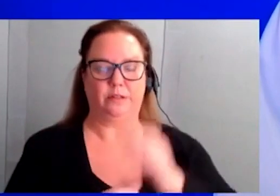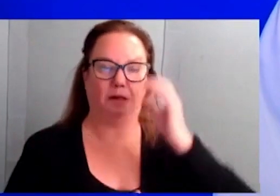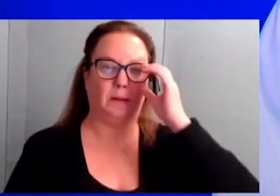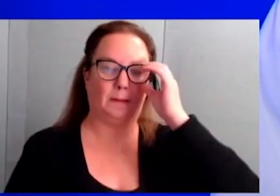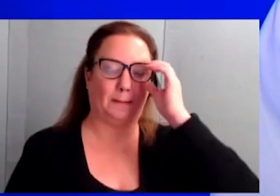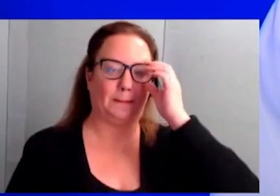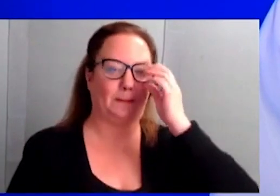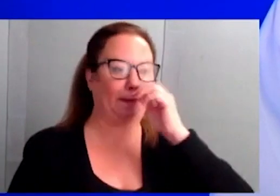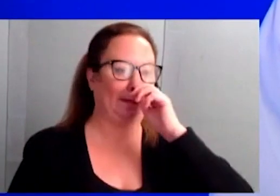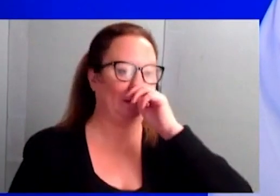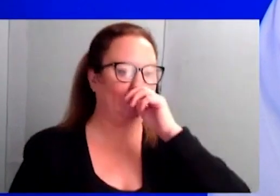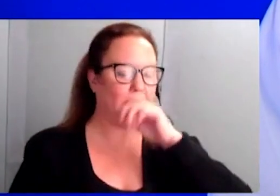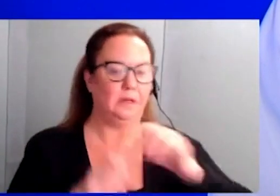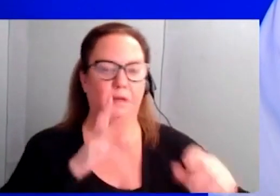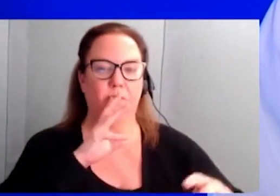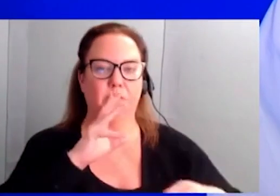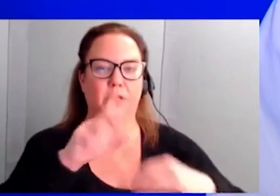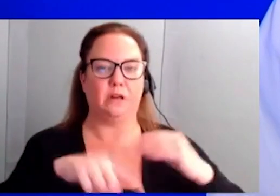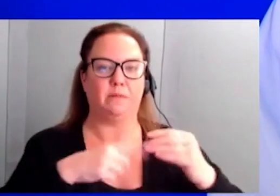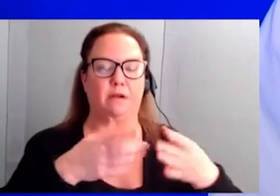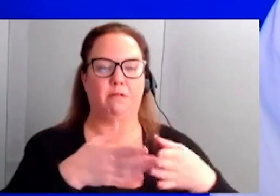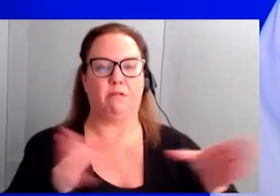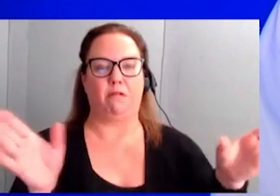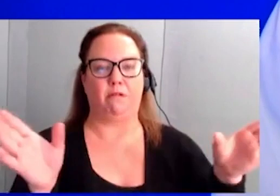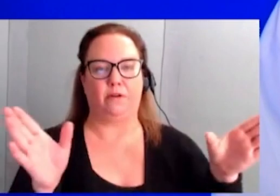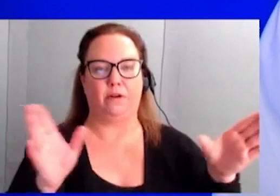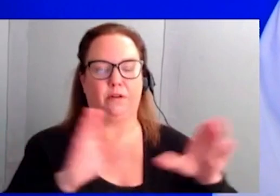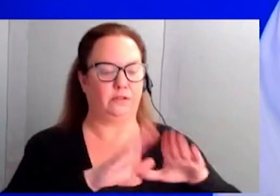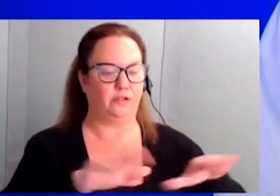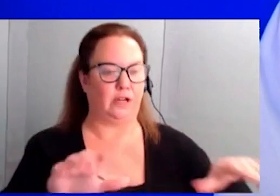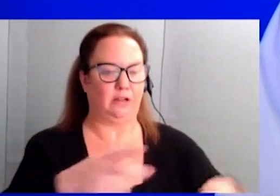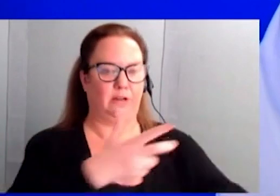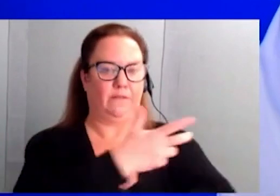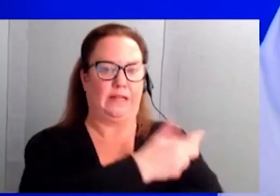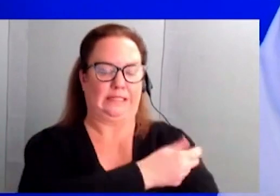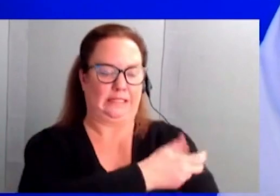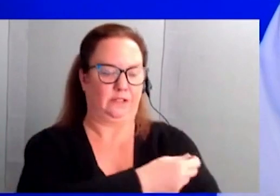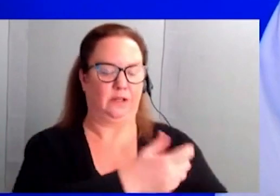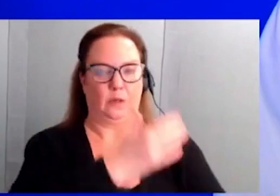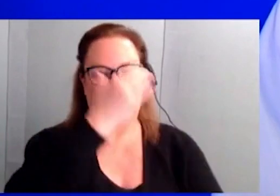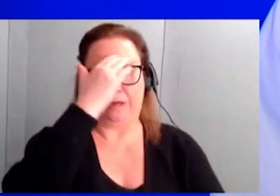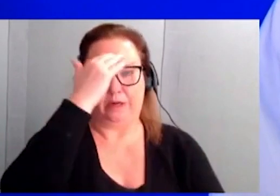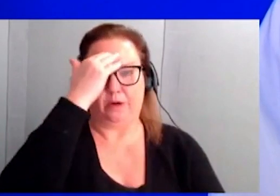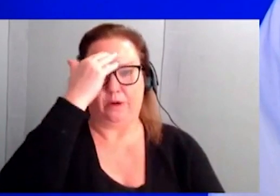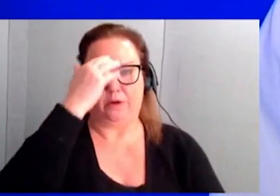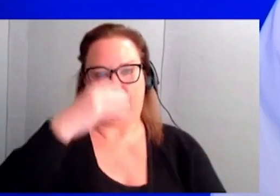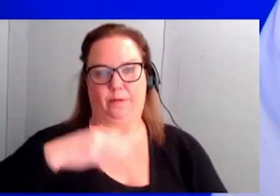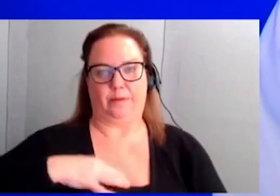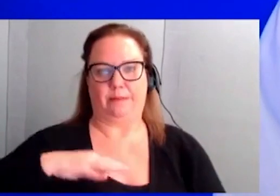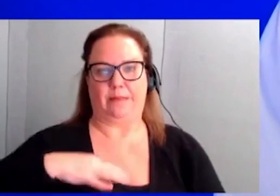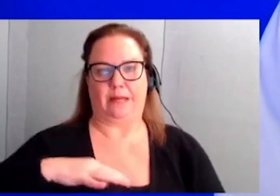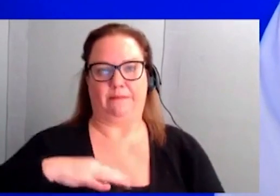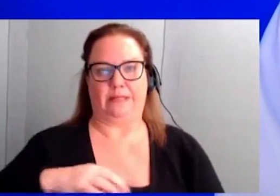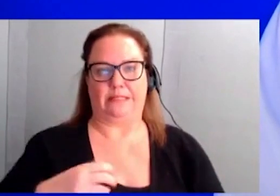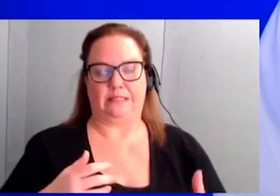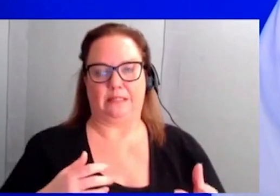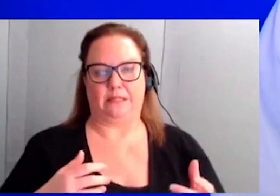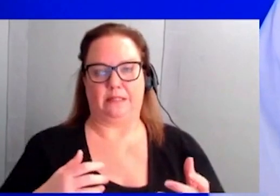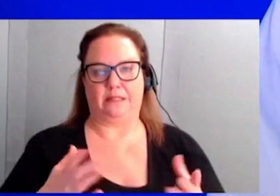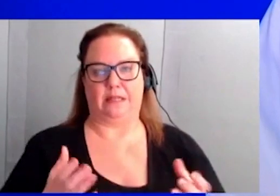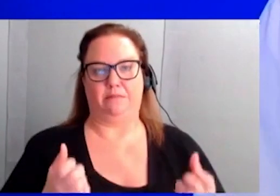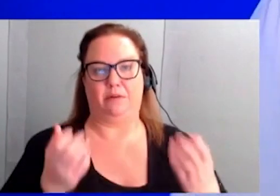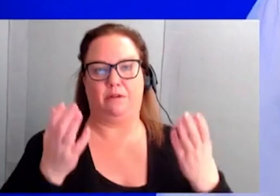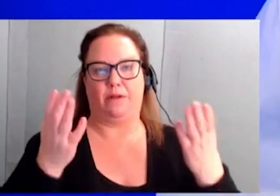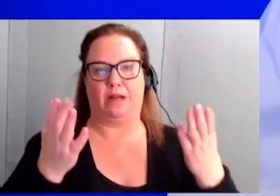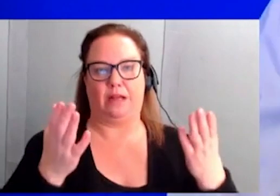about overall childhood vaccinations, we know the benefits that they have provided to